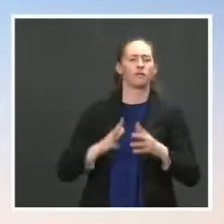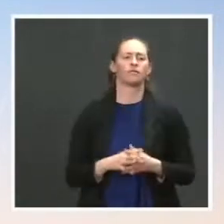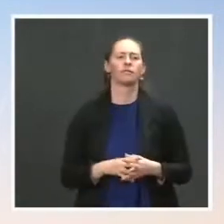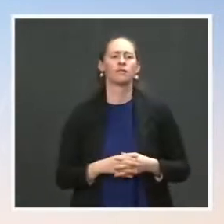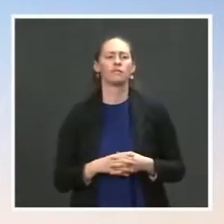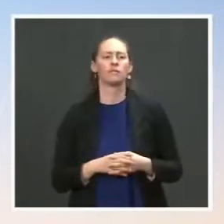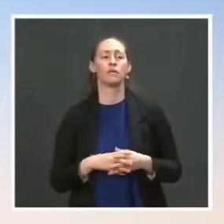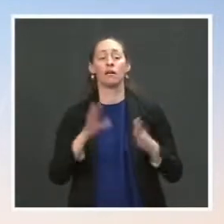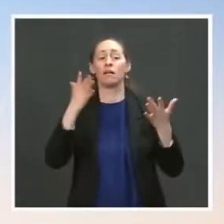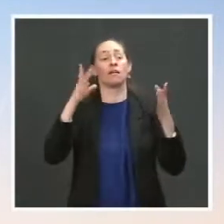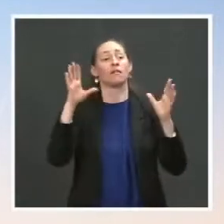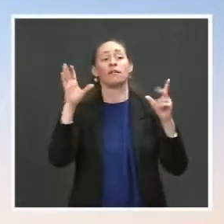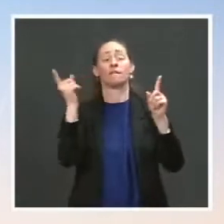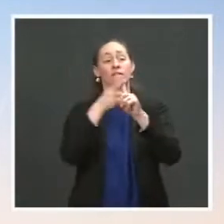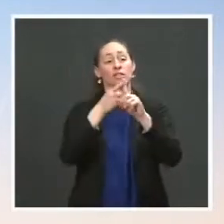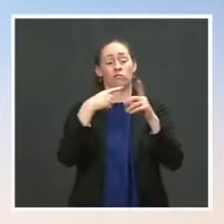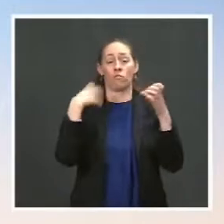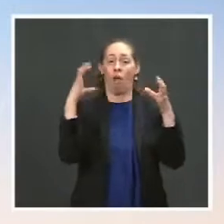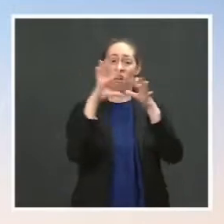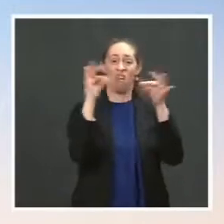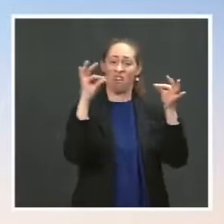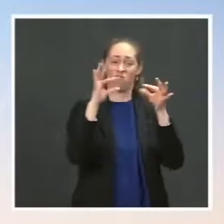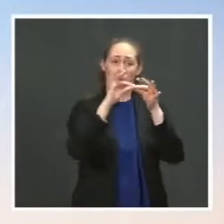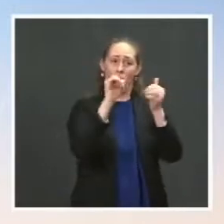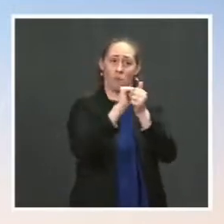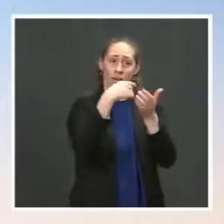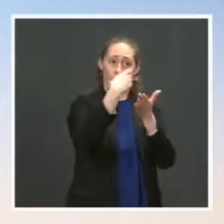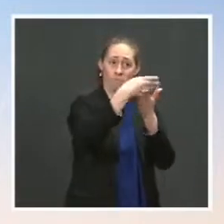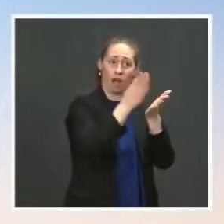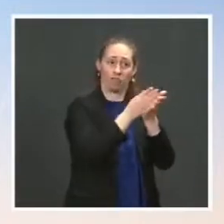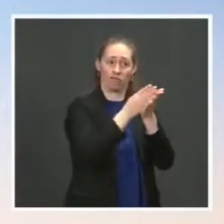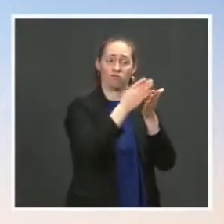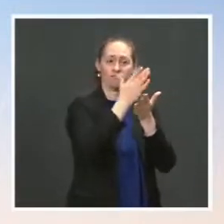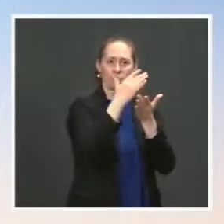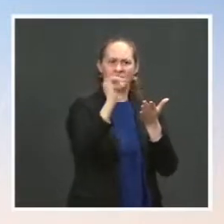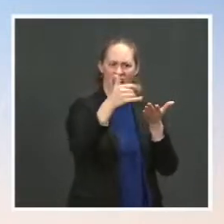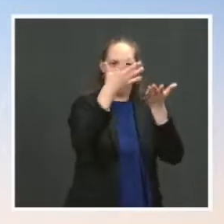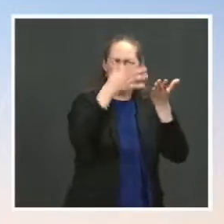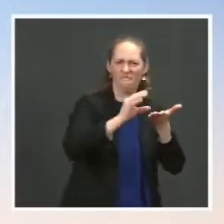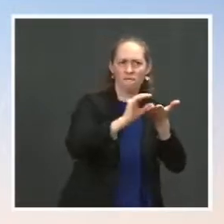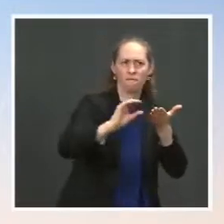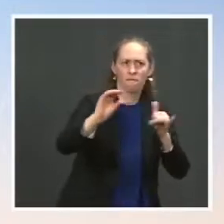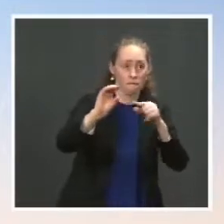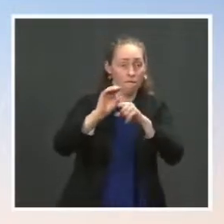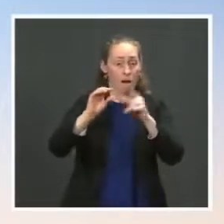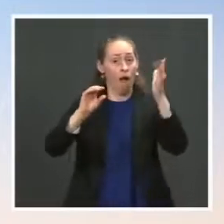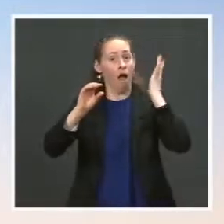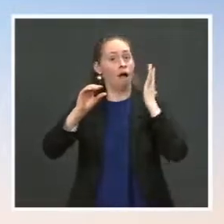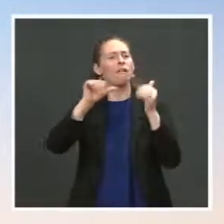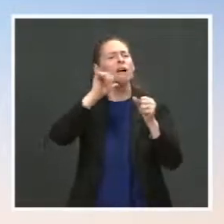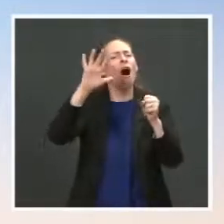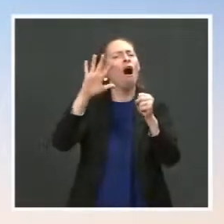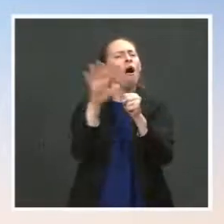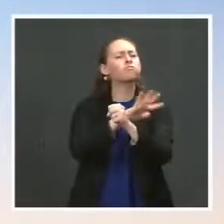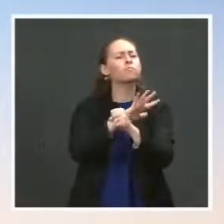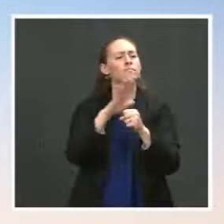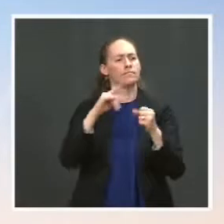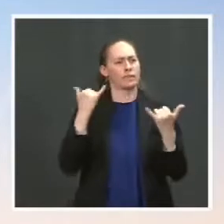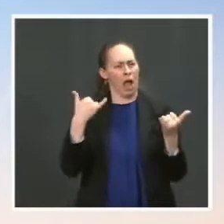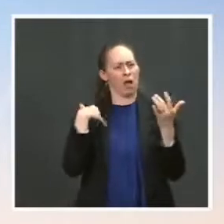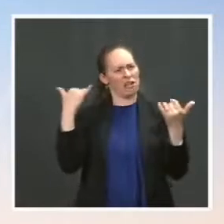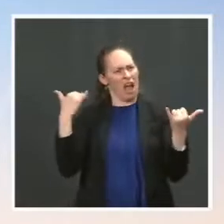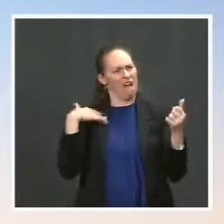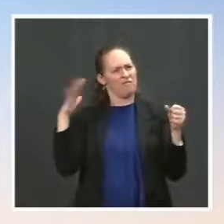any budgetary proposal, including a discretionary proposal that is not a full budget, is an opportunity to outline the priorities of the